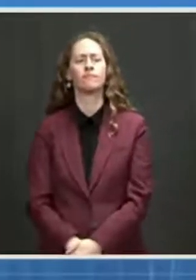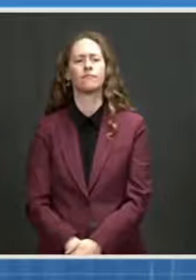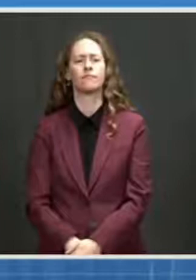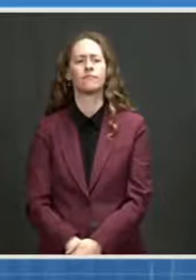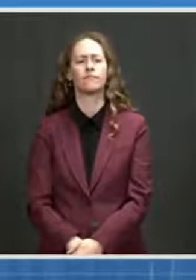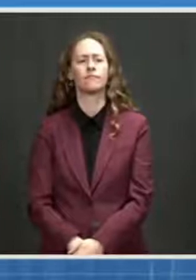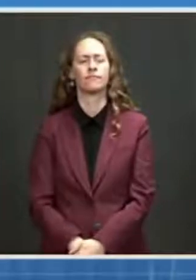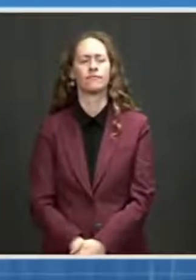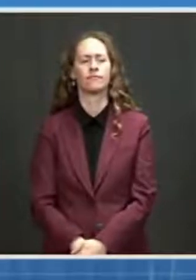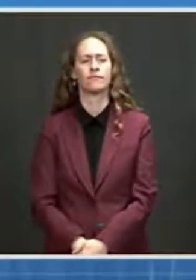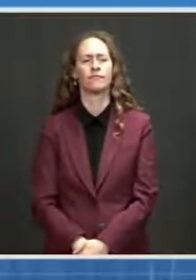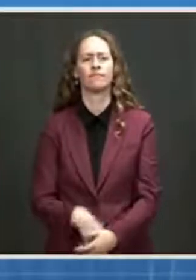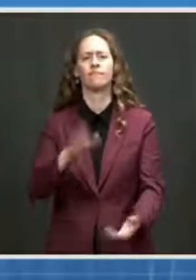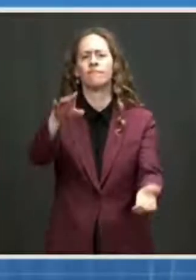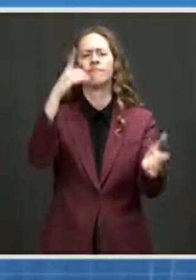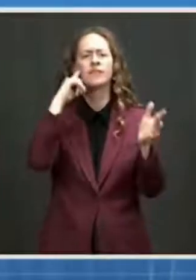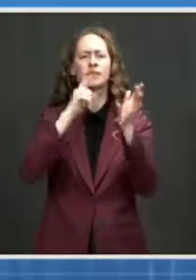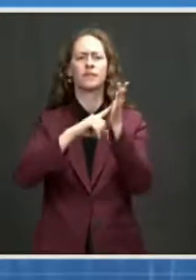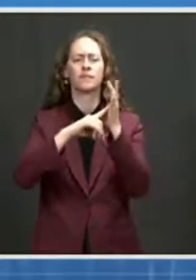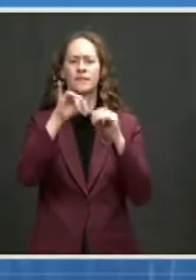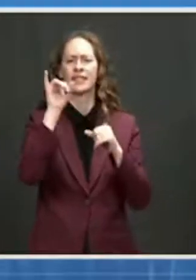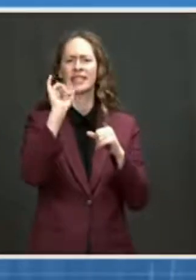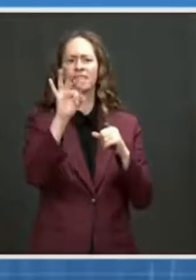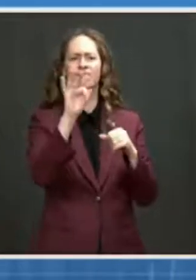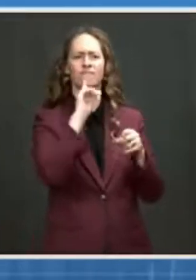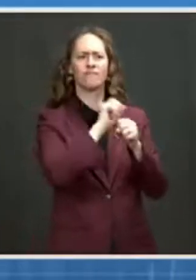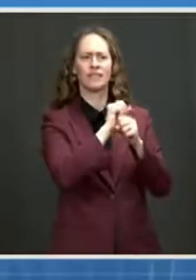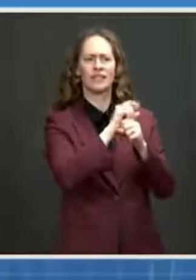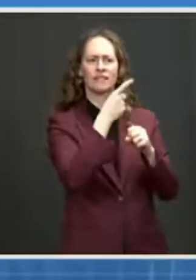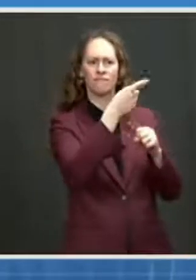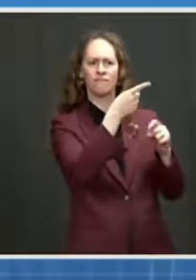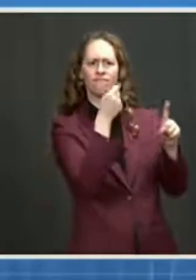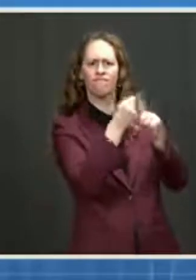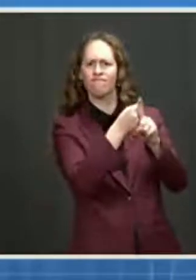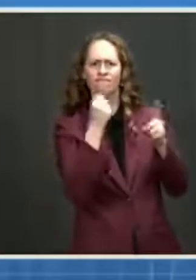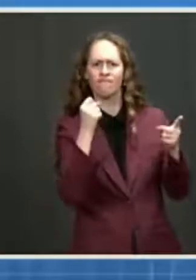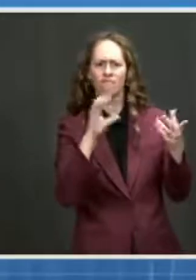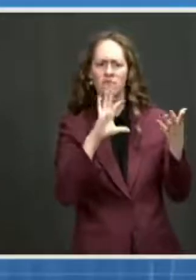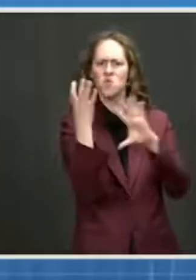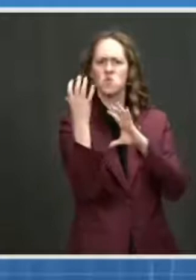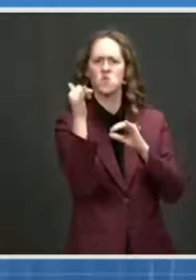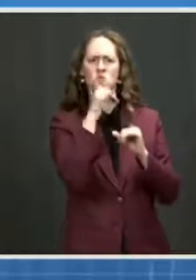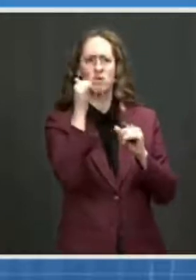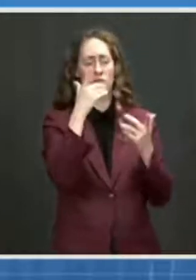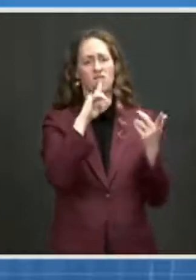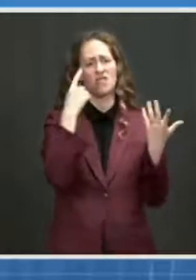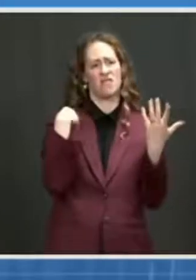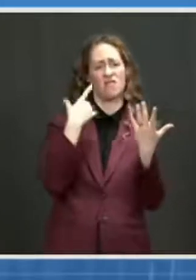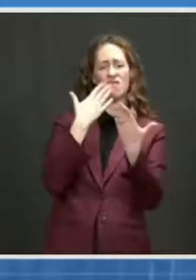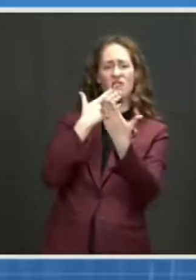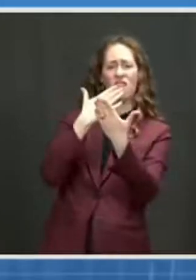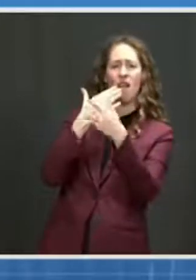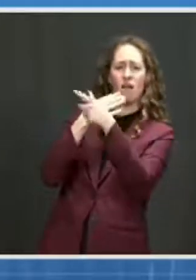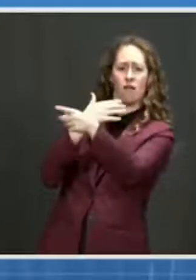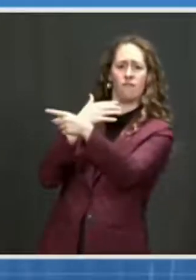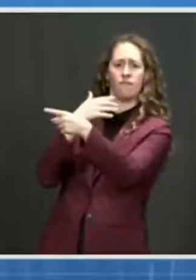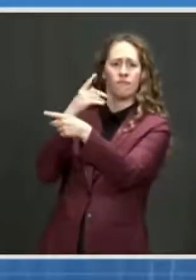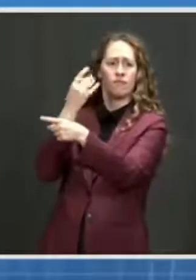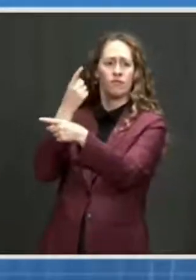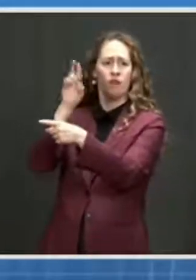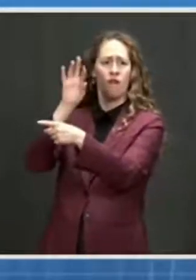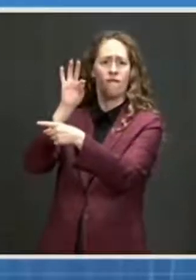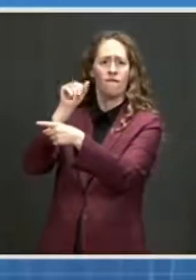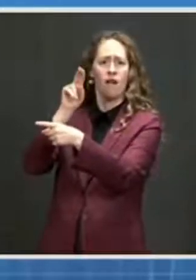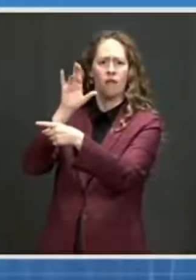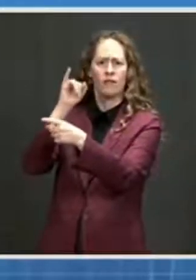place. So thank you, Dr. Fauci. Finally, many Americans say they will get vaccinated if one thing